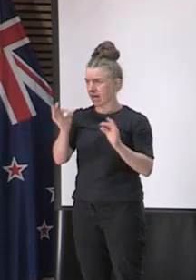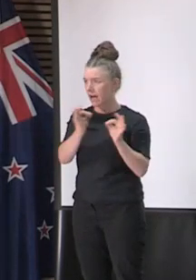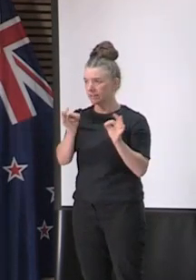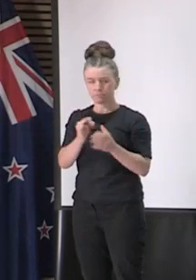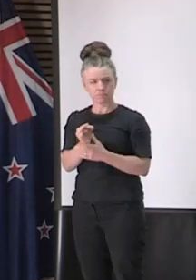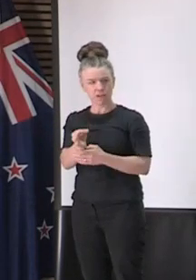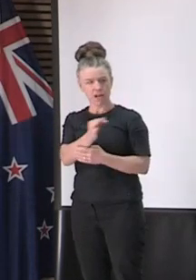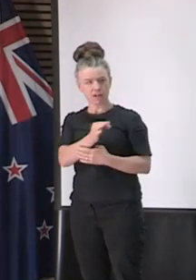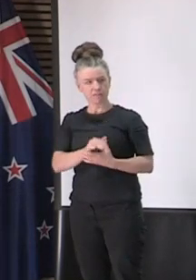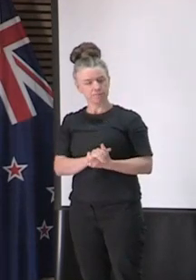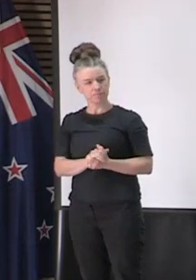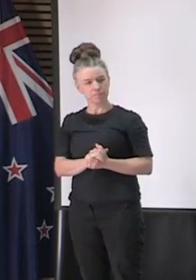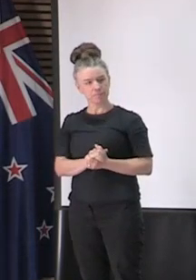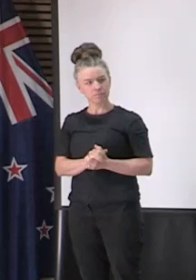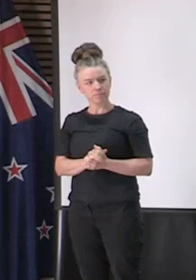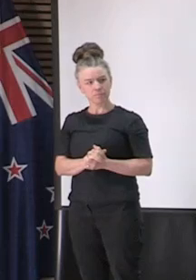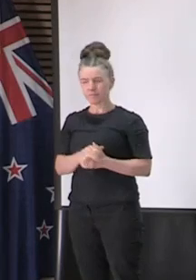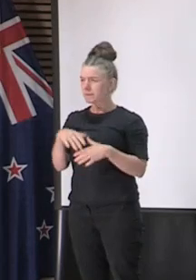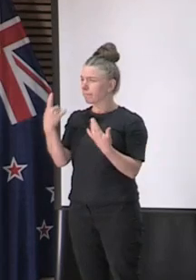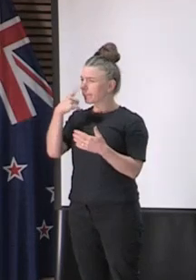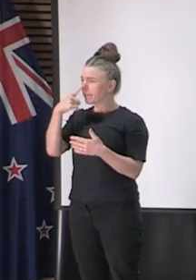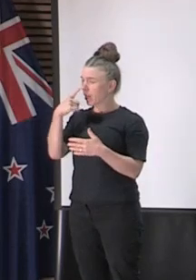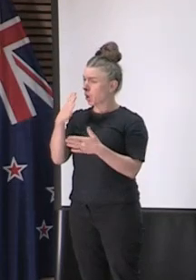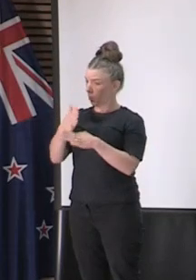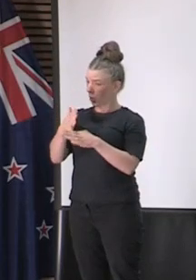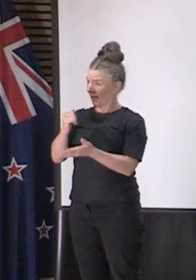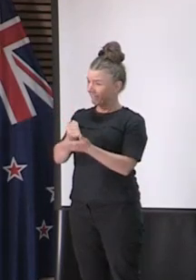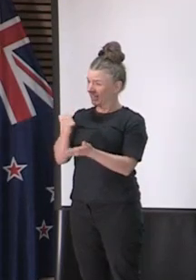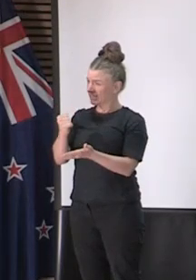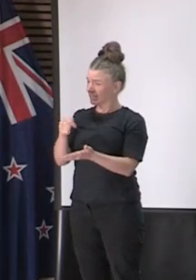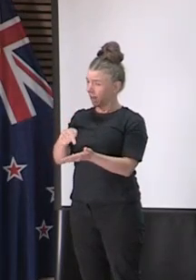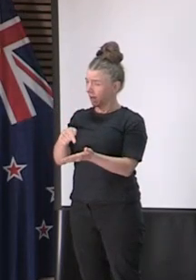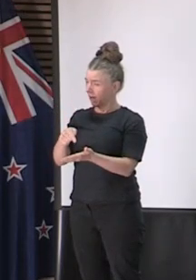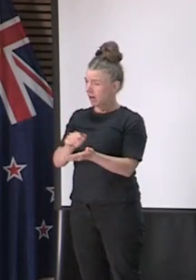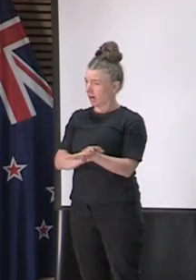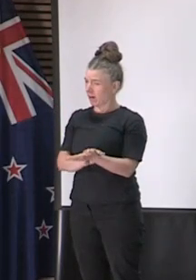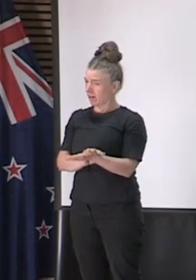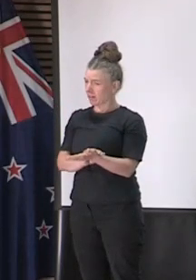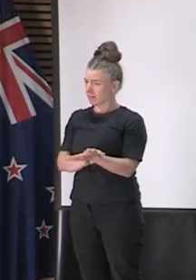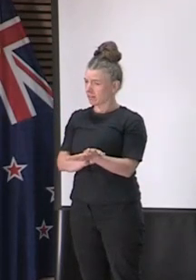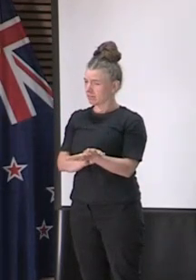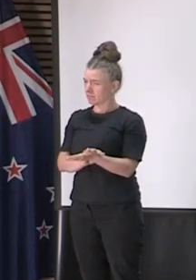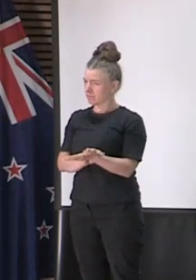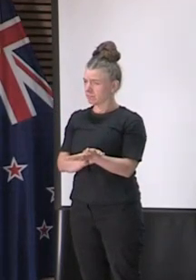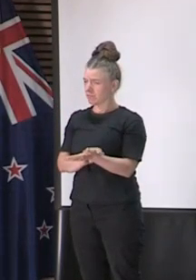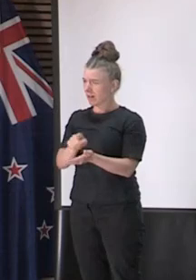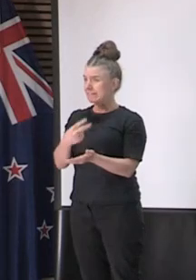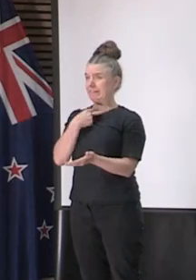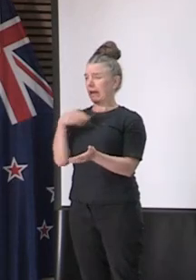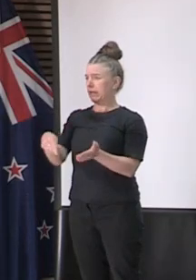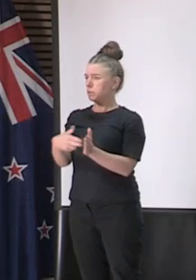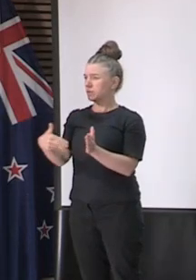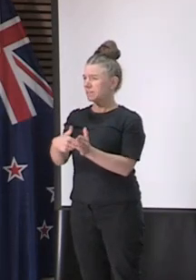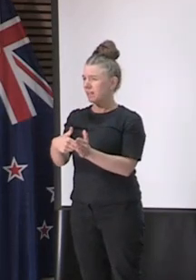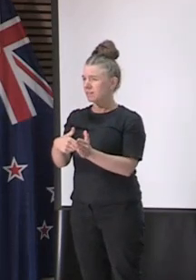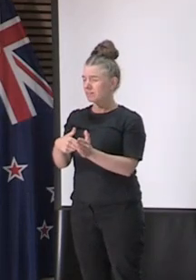Why aren't you treating these stranded migrants, people, in the same way that you're treating other people in need who